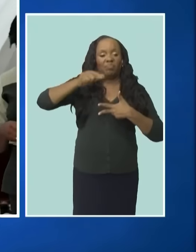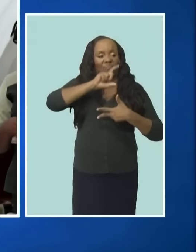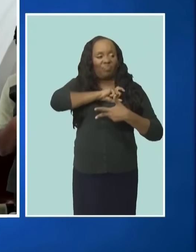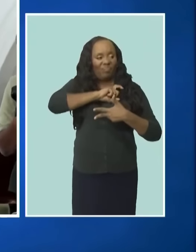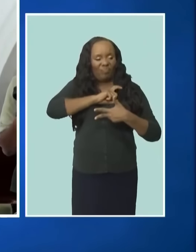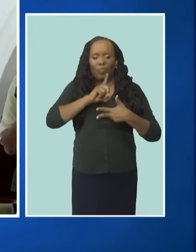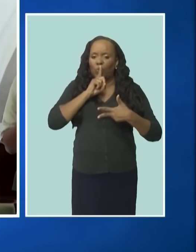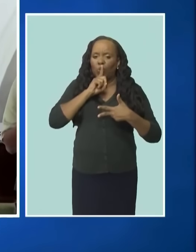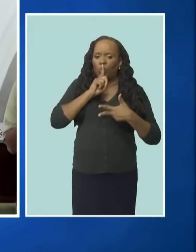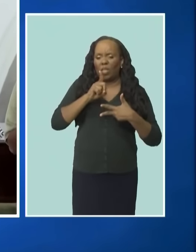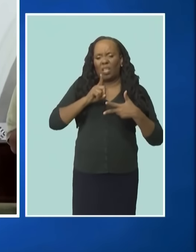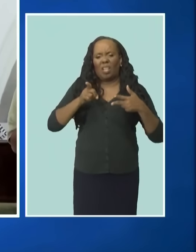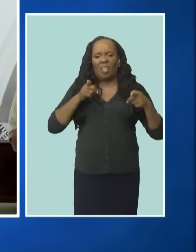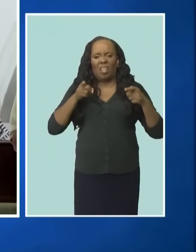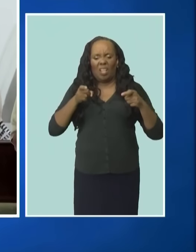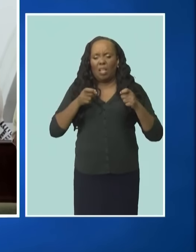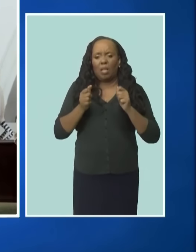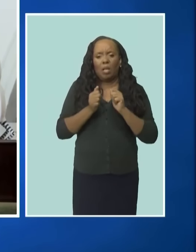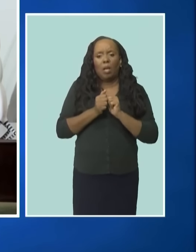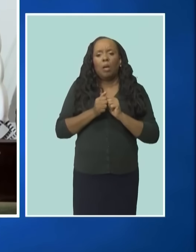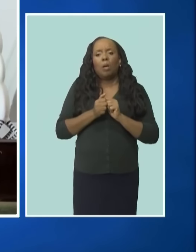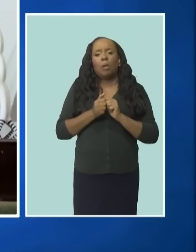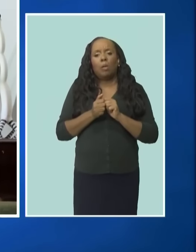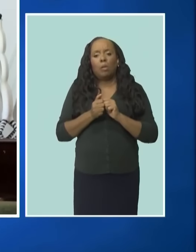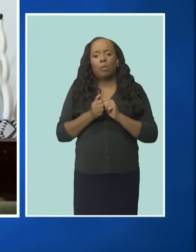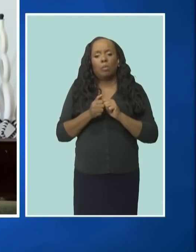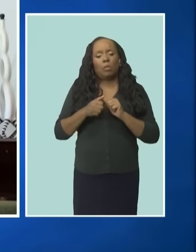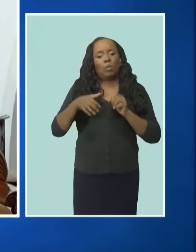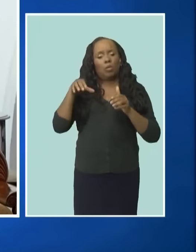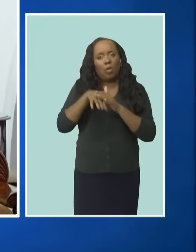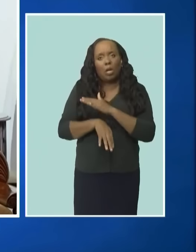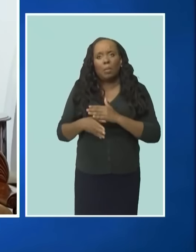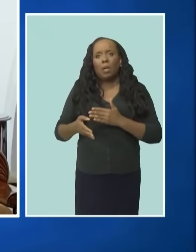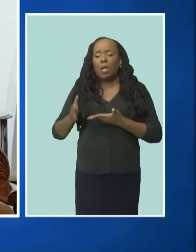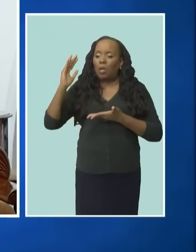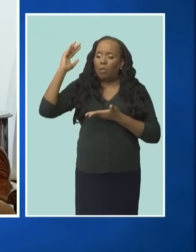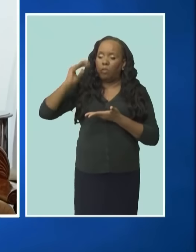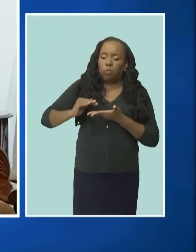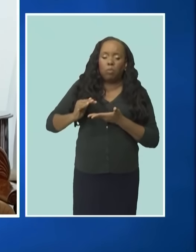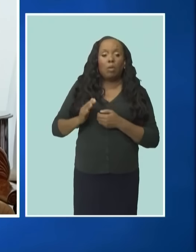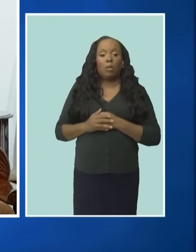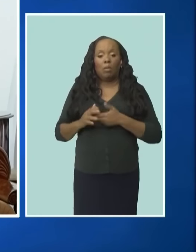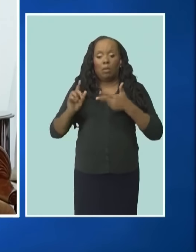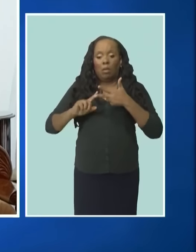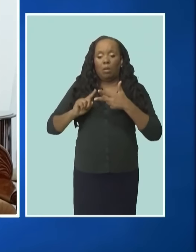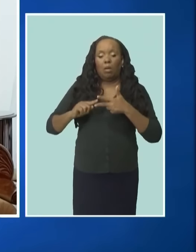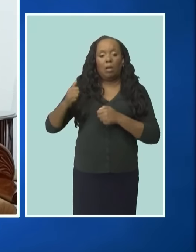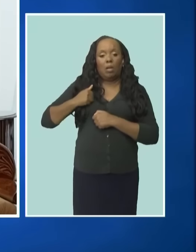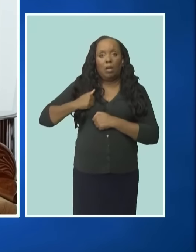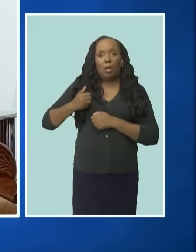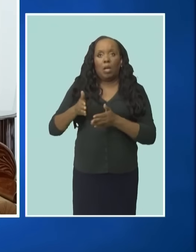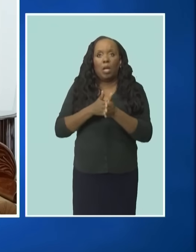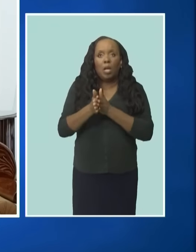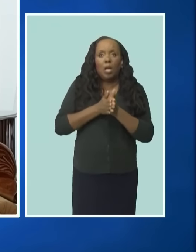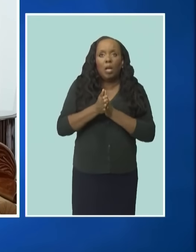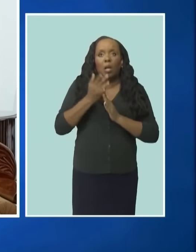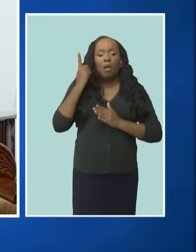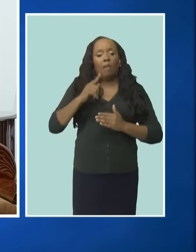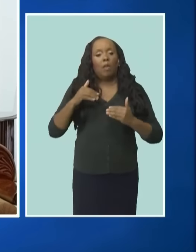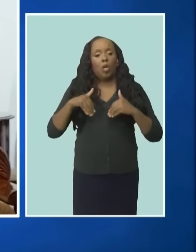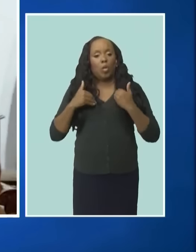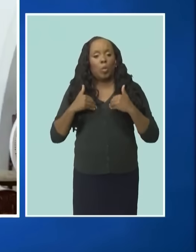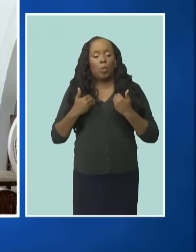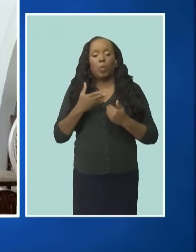those who want to disturb the peace. And she praised the Brigadier Lovell for his passion for the youth and the work of the